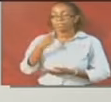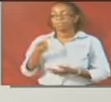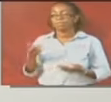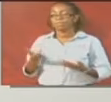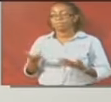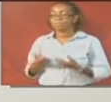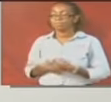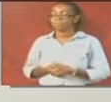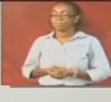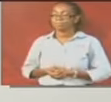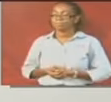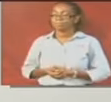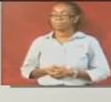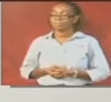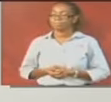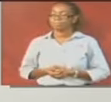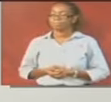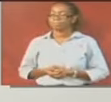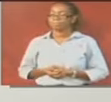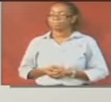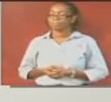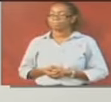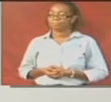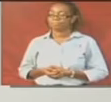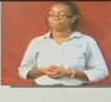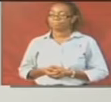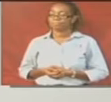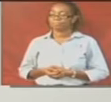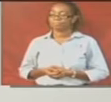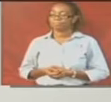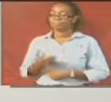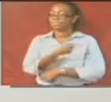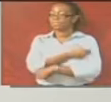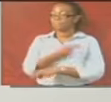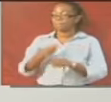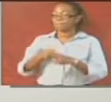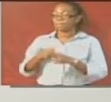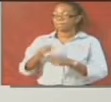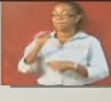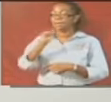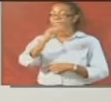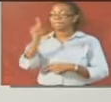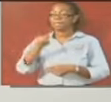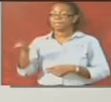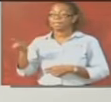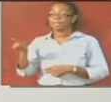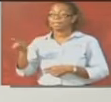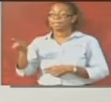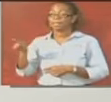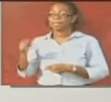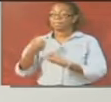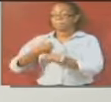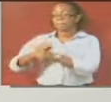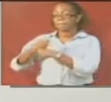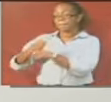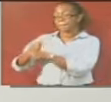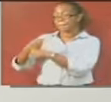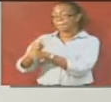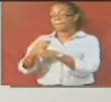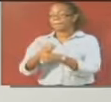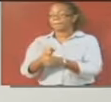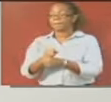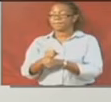basically certified that the AstraZeneca vaccines that have been produced and that are being produced